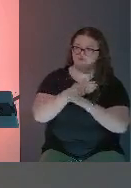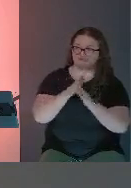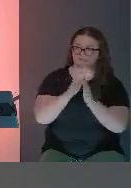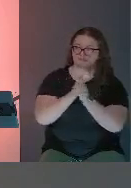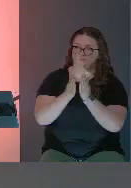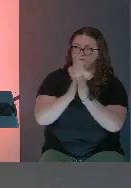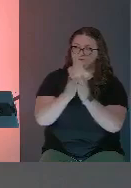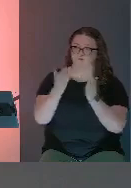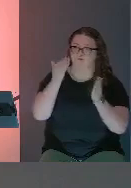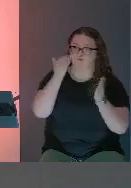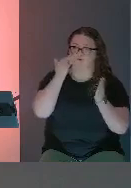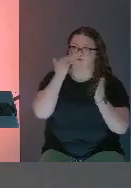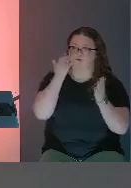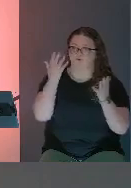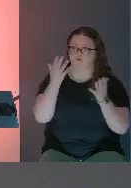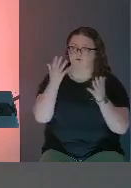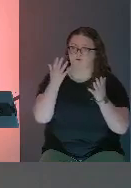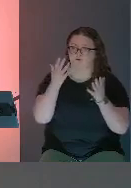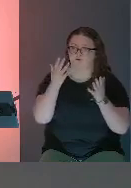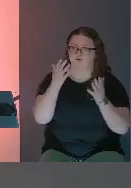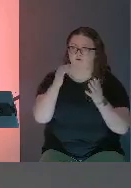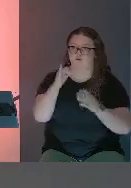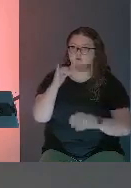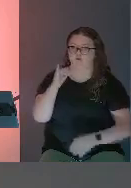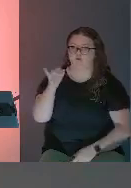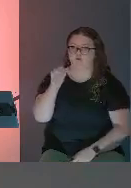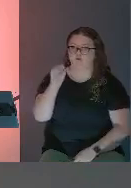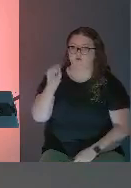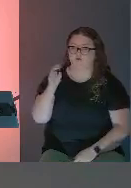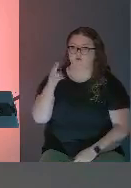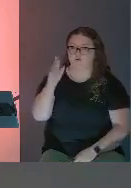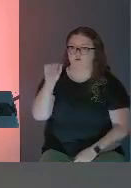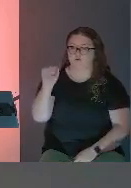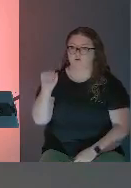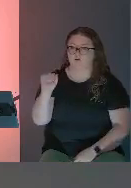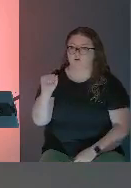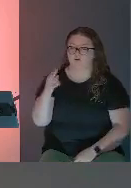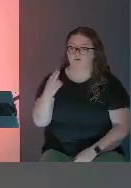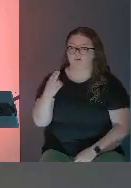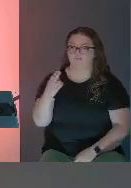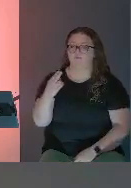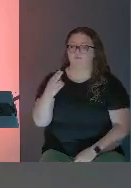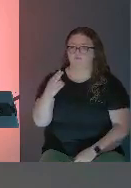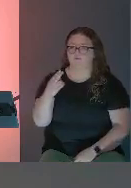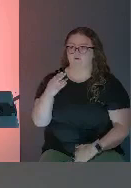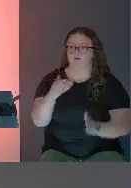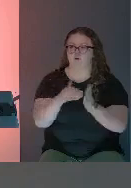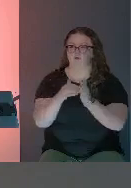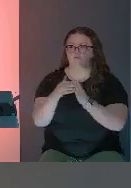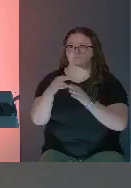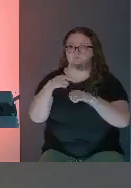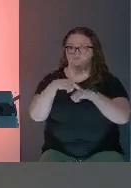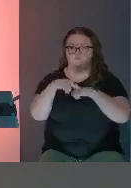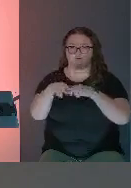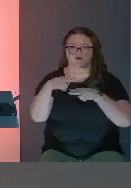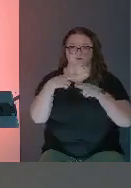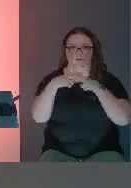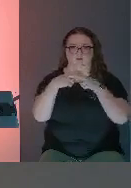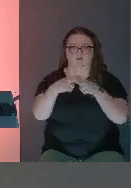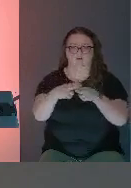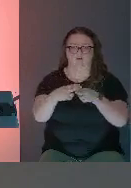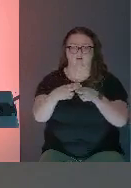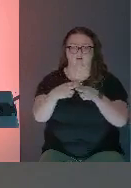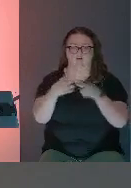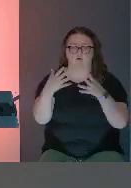what? The book of Joshua. And we've often referred to as the conquest stage. This is